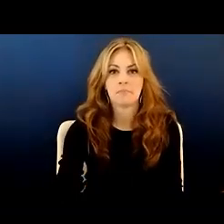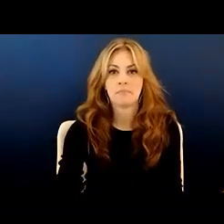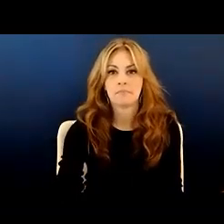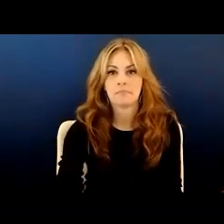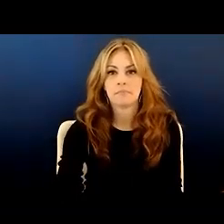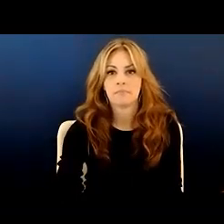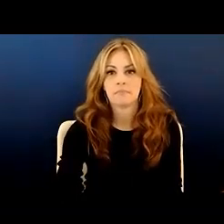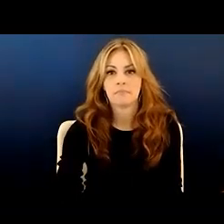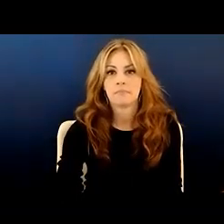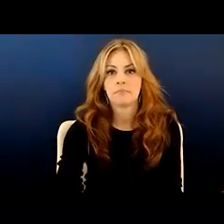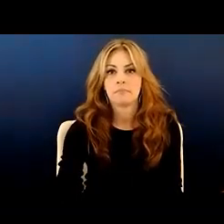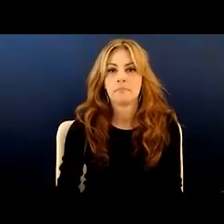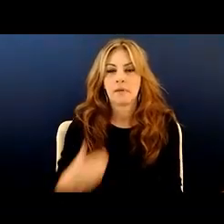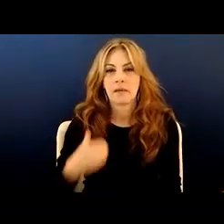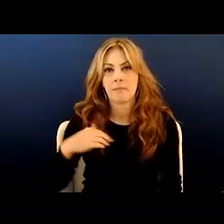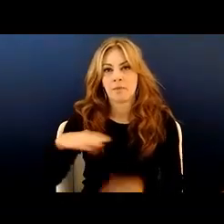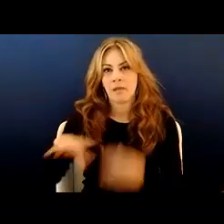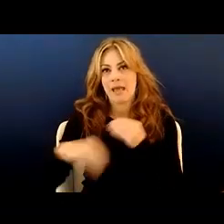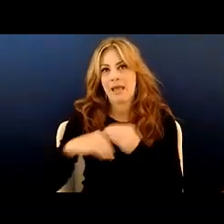and we'll just add a third image.